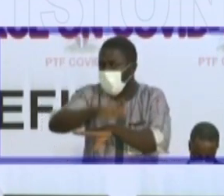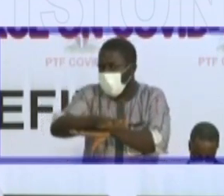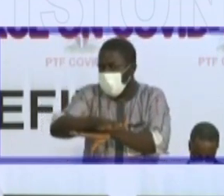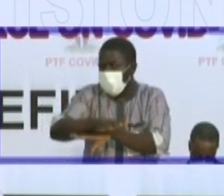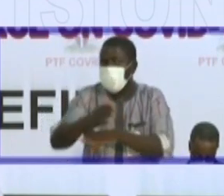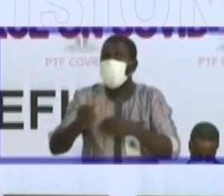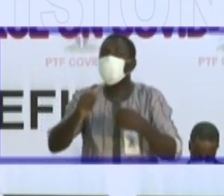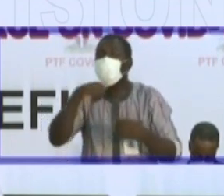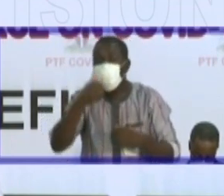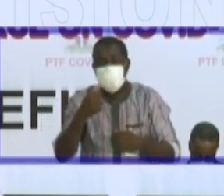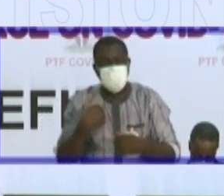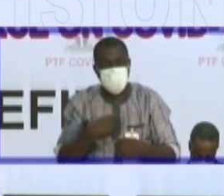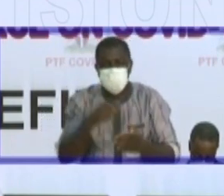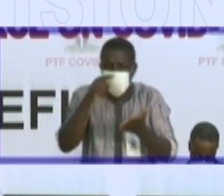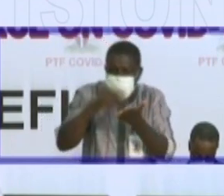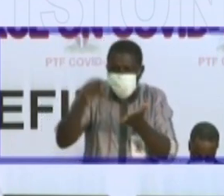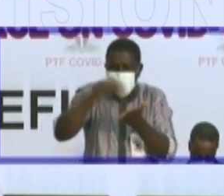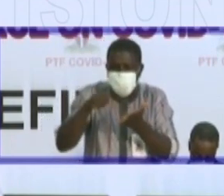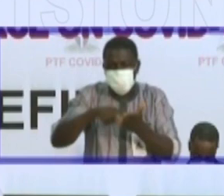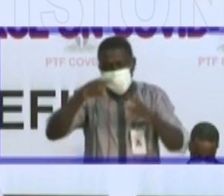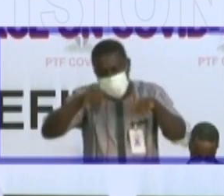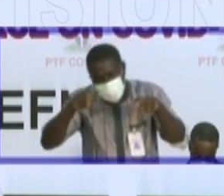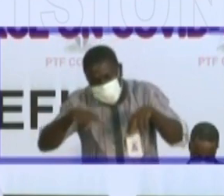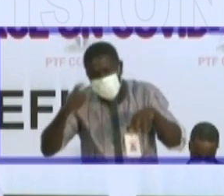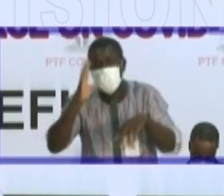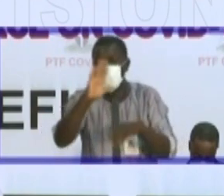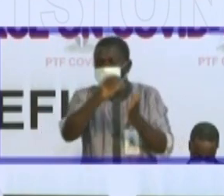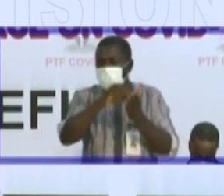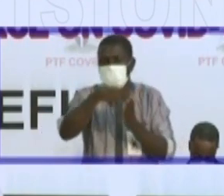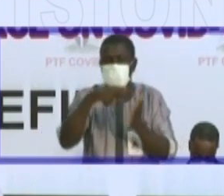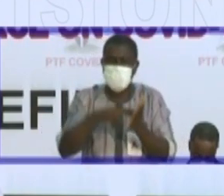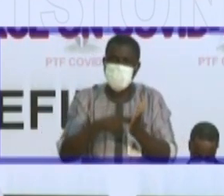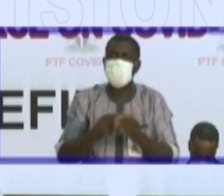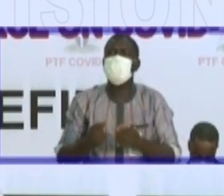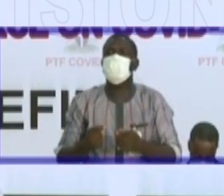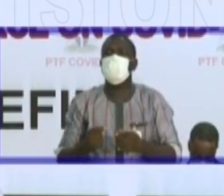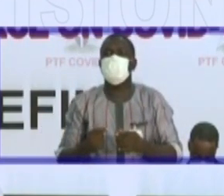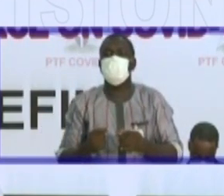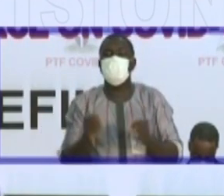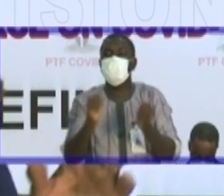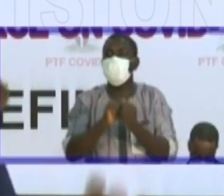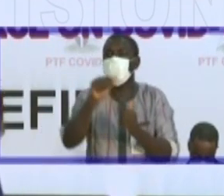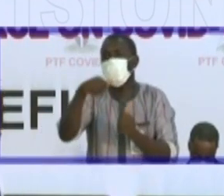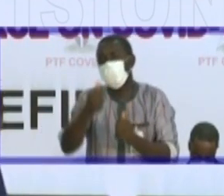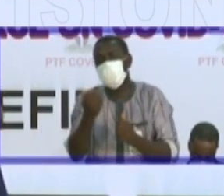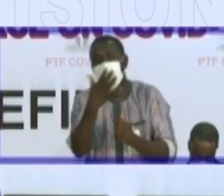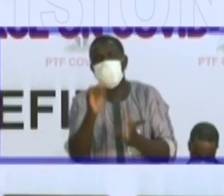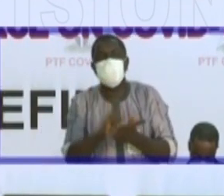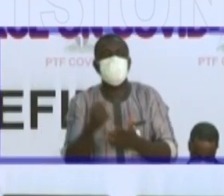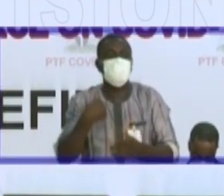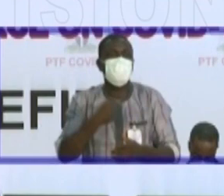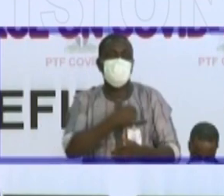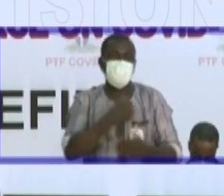tomorrow we'll interrogate their report along with other modelings that we have